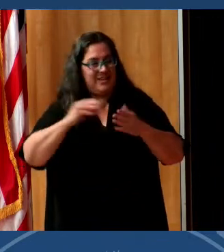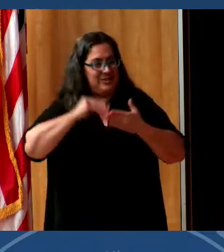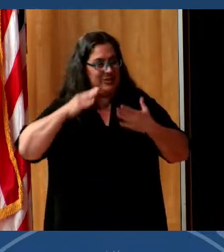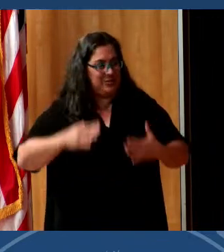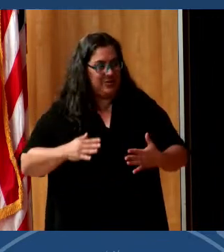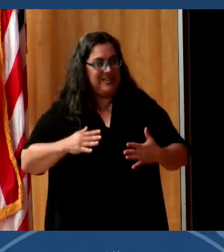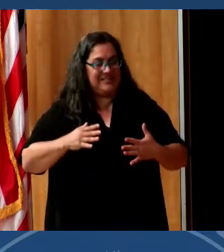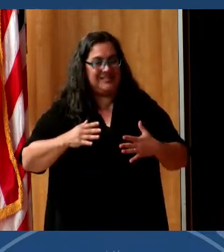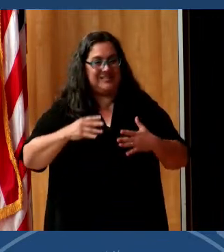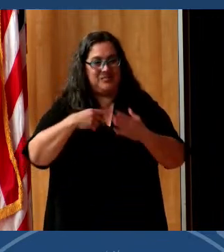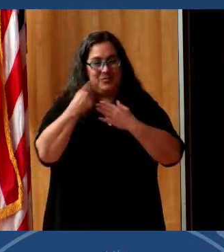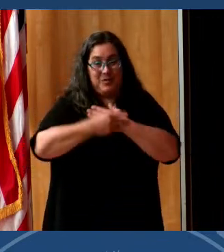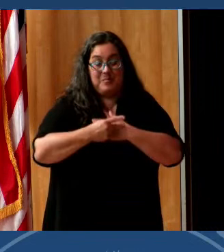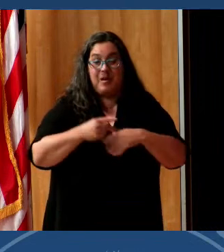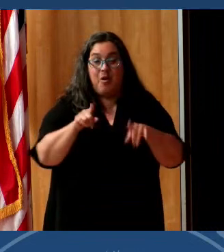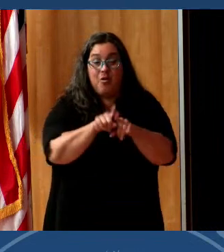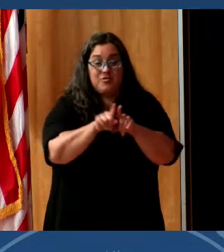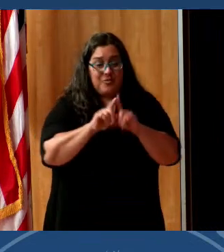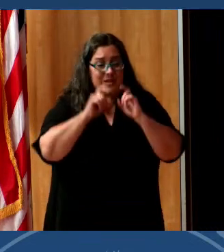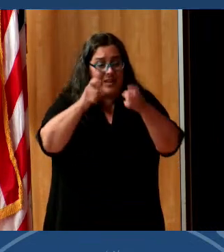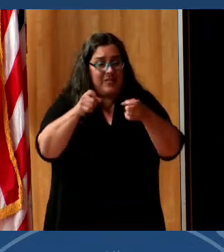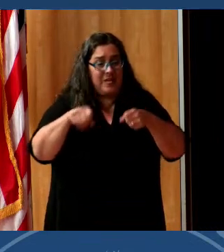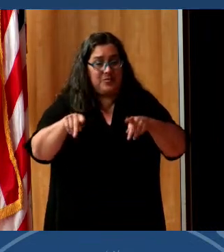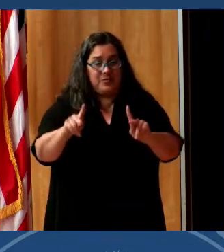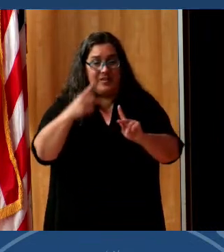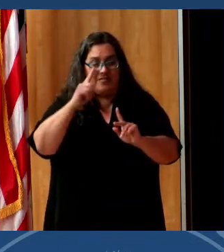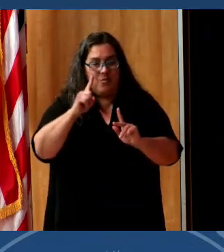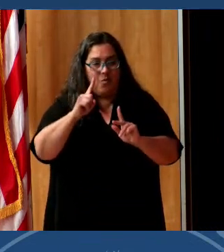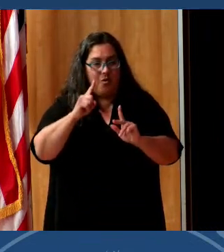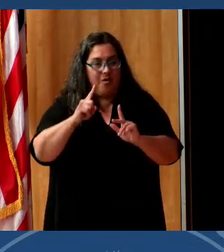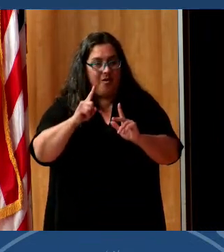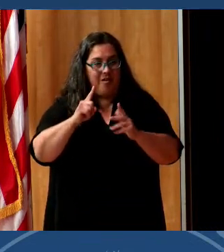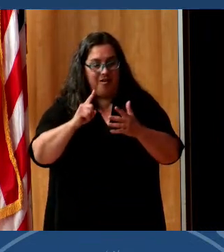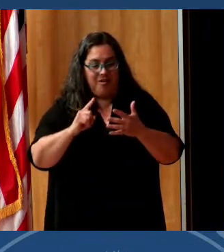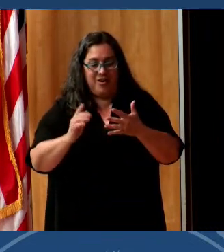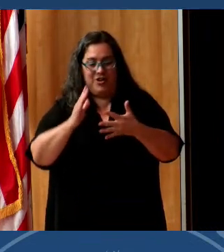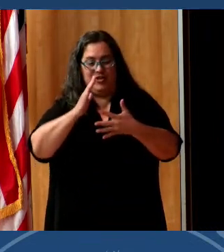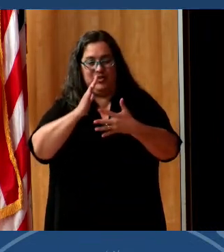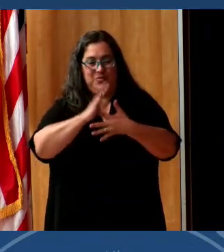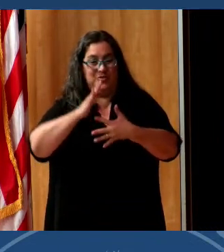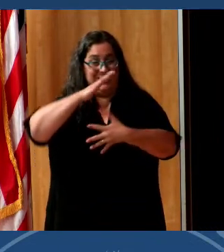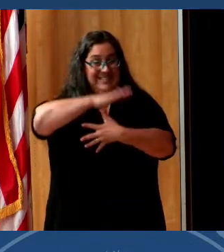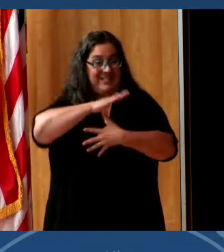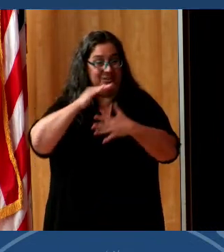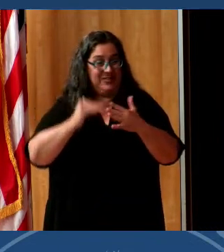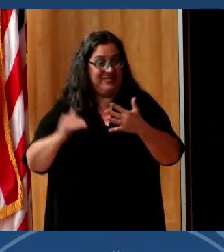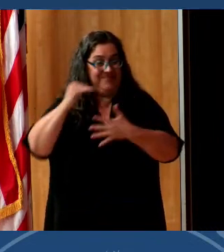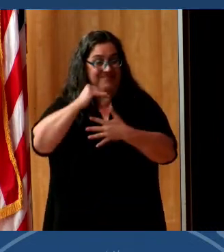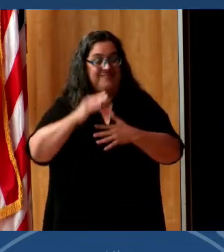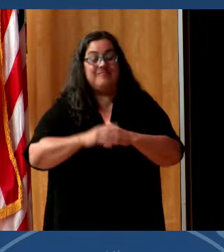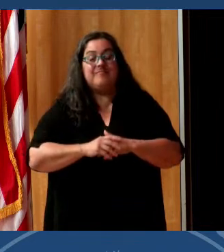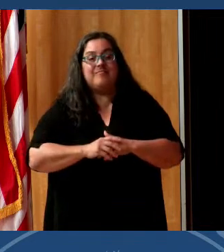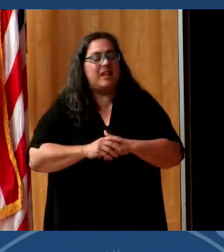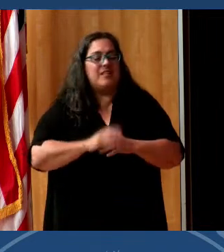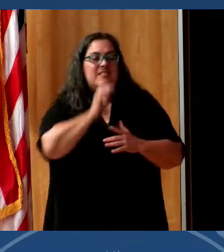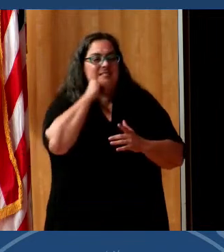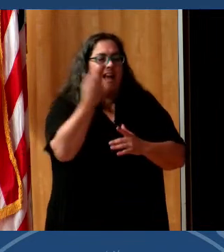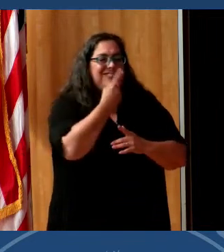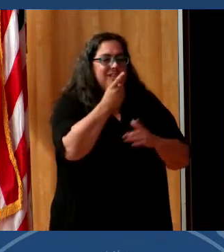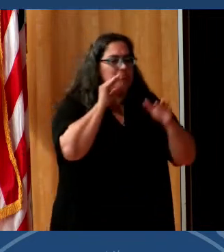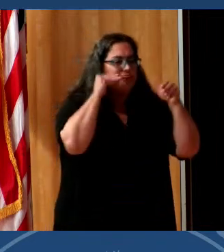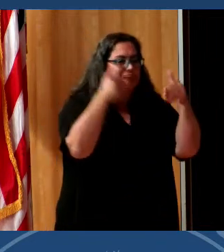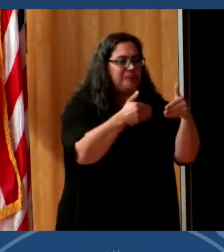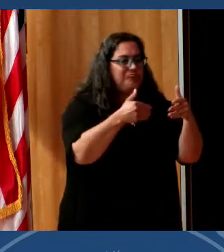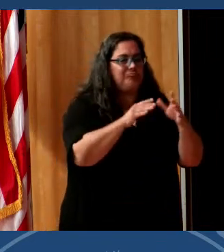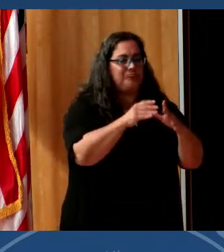sure that we can provide an opportunity for our rising juniors and seniors. Part of that was not just about workforce development and